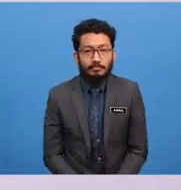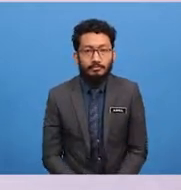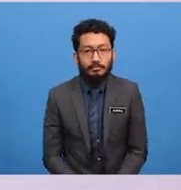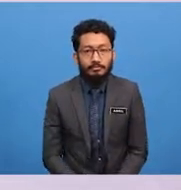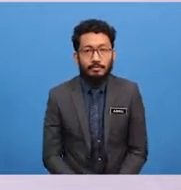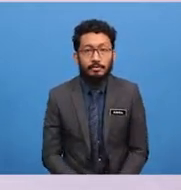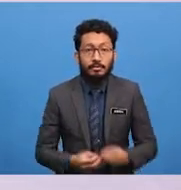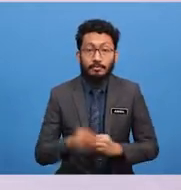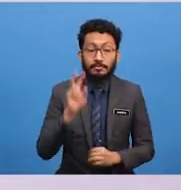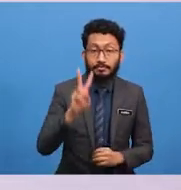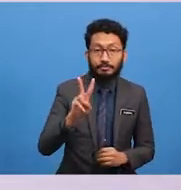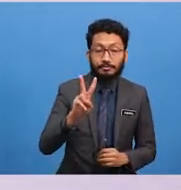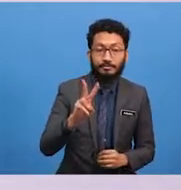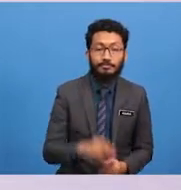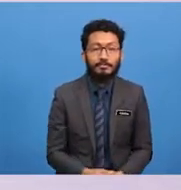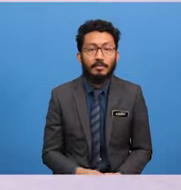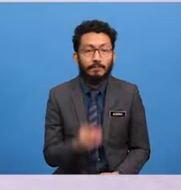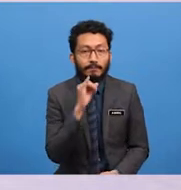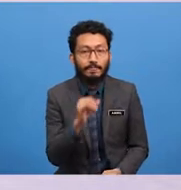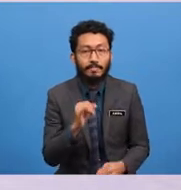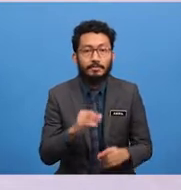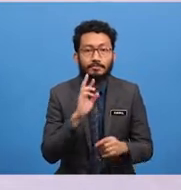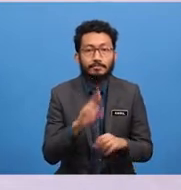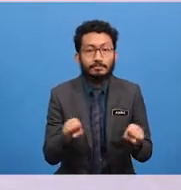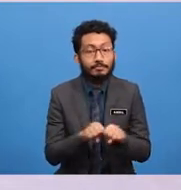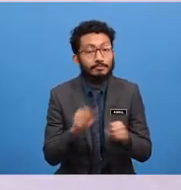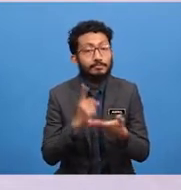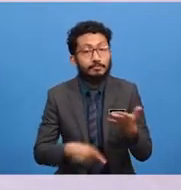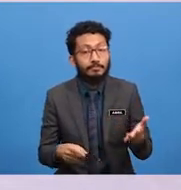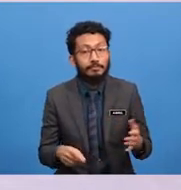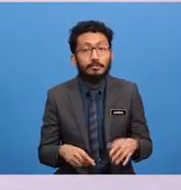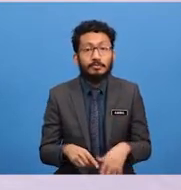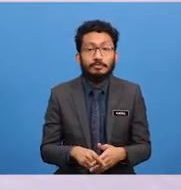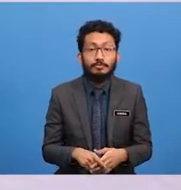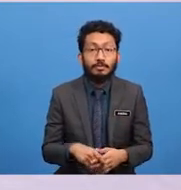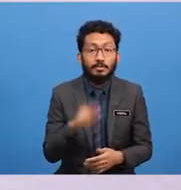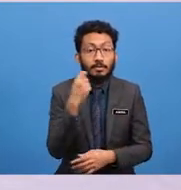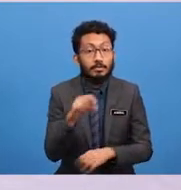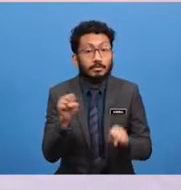Number two is shoes. These shoes are black.